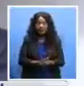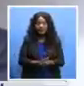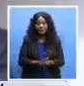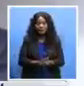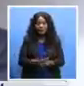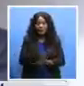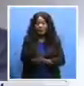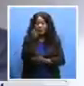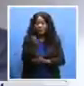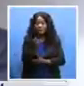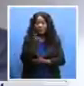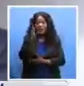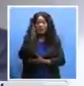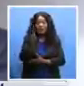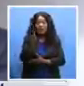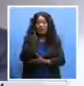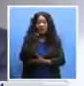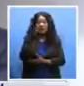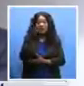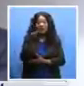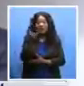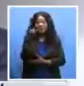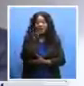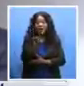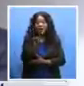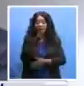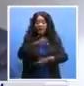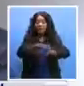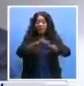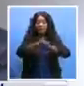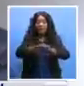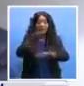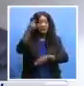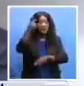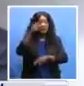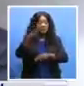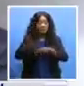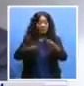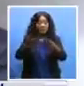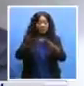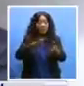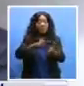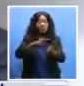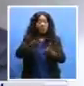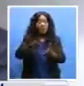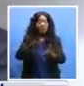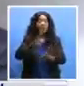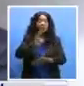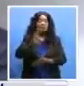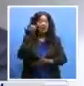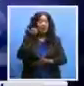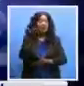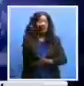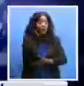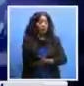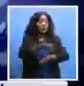the money from DFID, the British government, is in the process of being refunded.